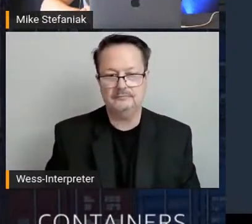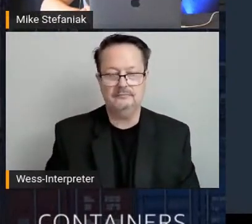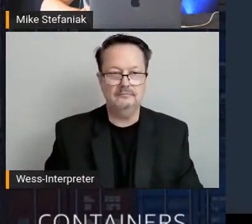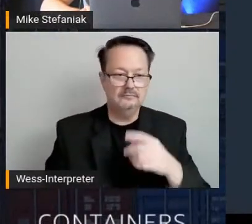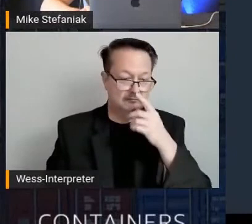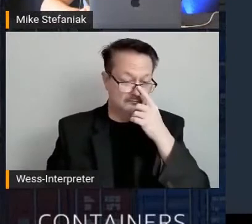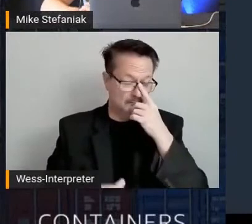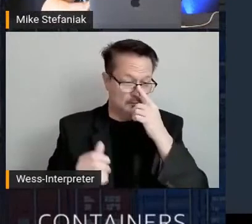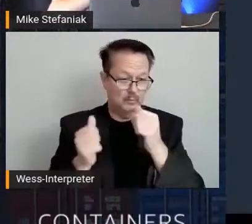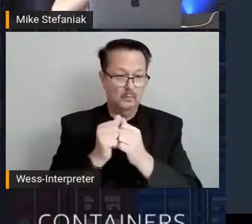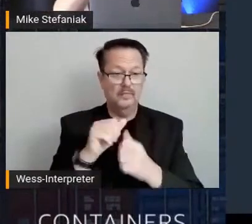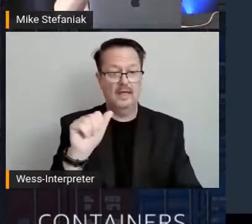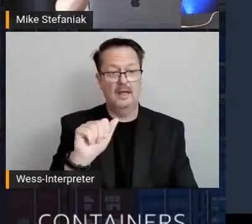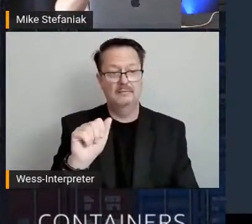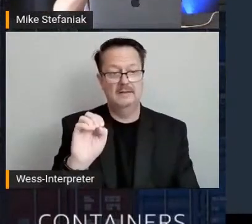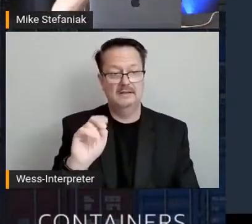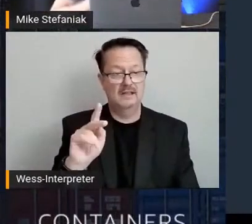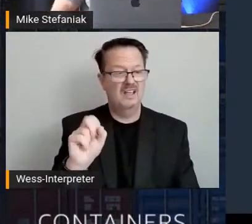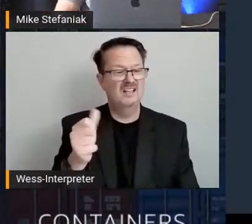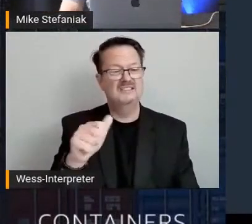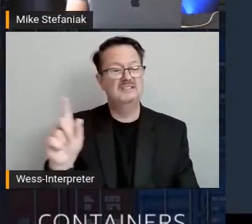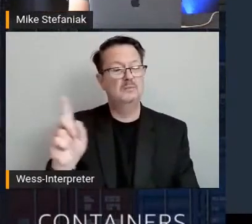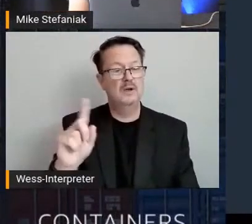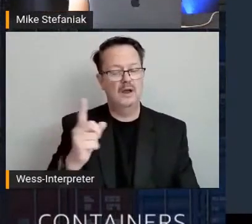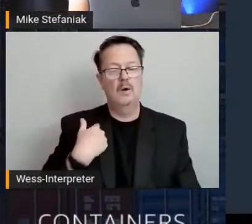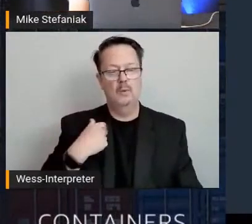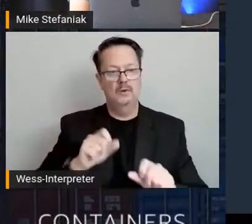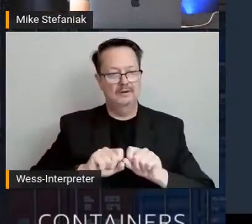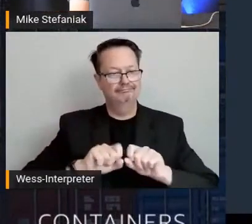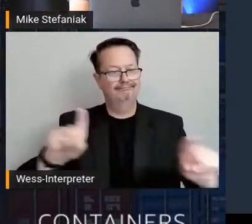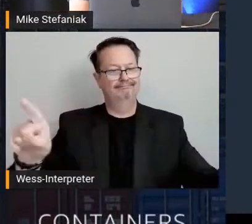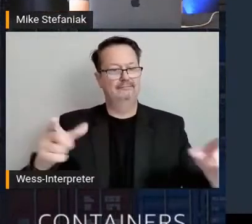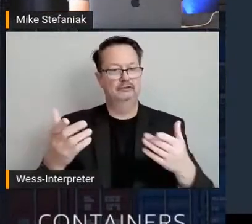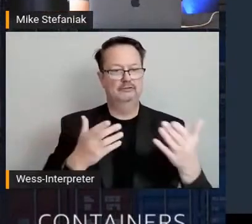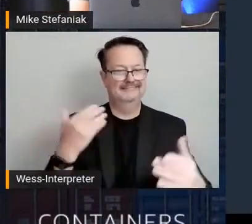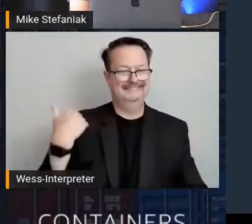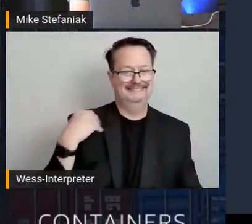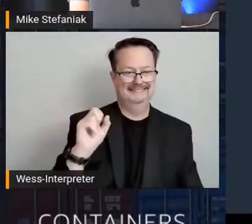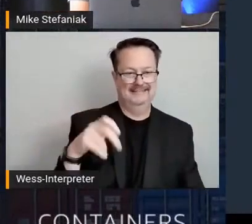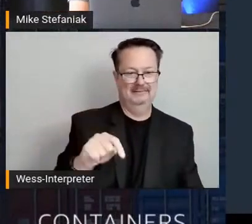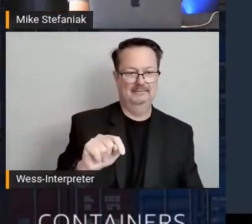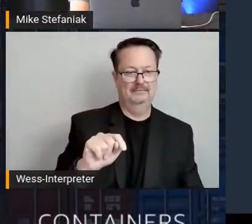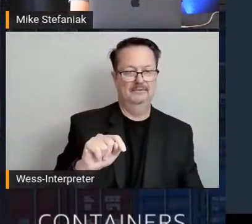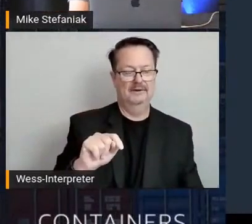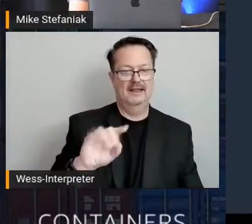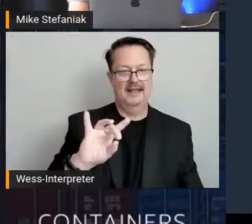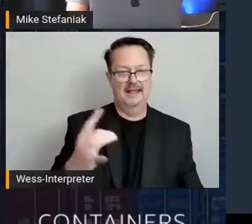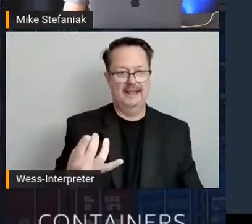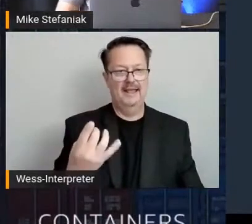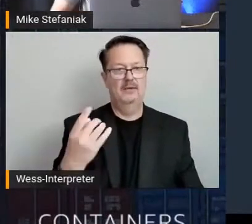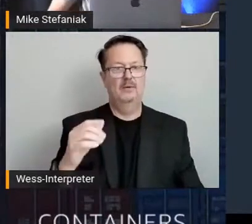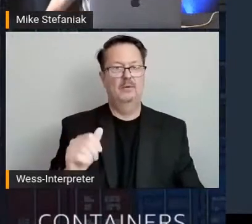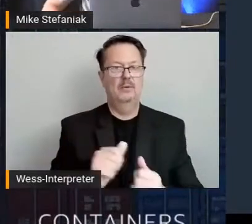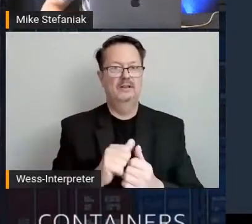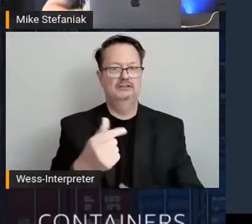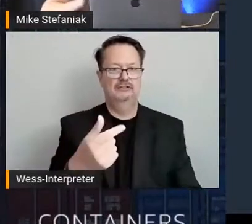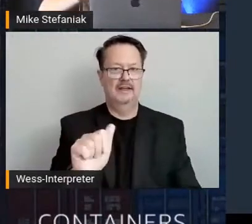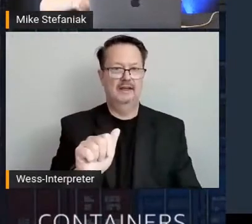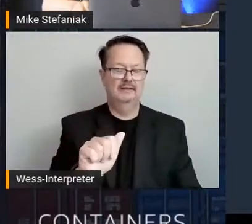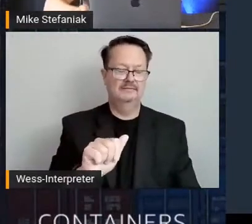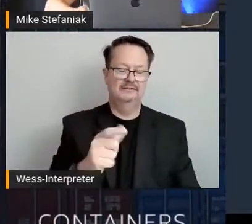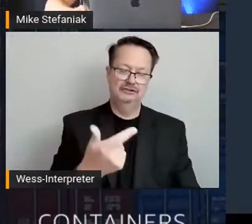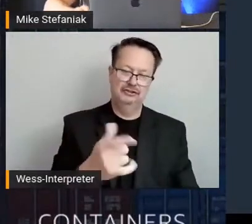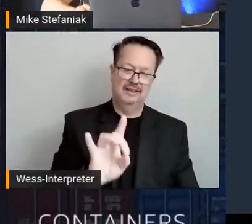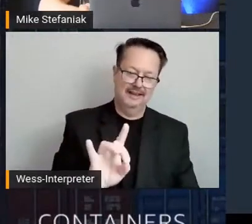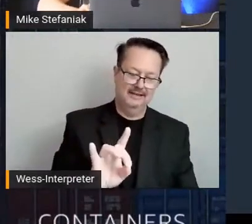With Amazon EKS Anywhere, we actually launched a service September 8. We went GA with EKS Anywhere. You'll actually, there's a